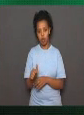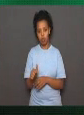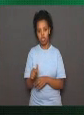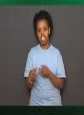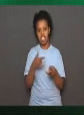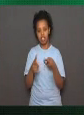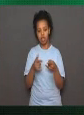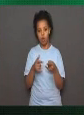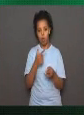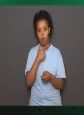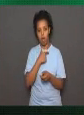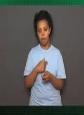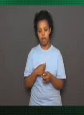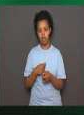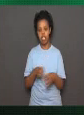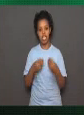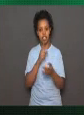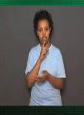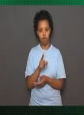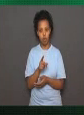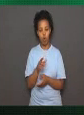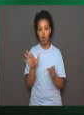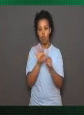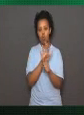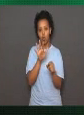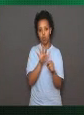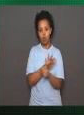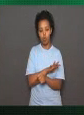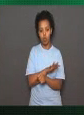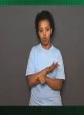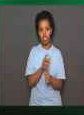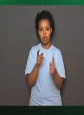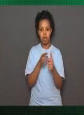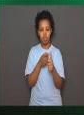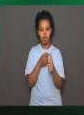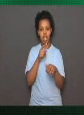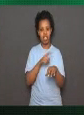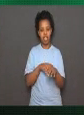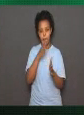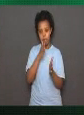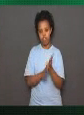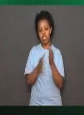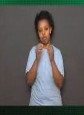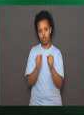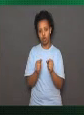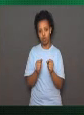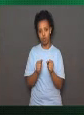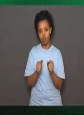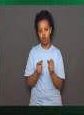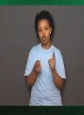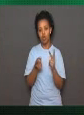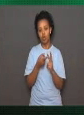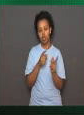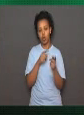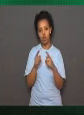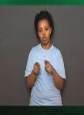a species. They are fully functional the first time they are performed. There is